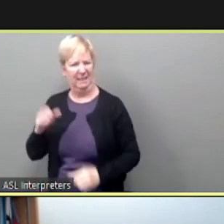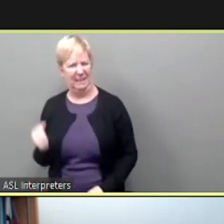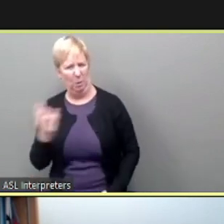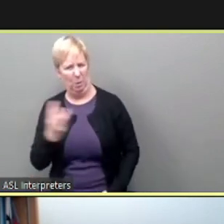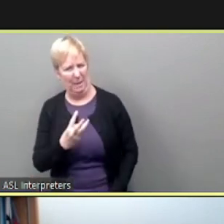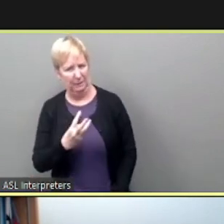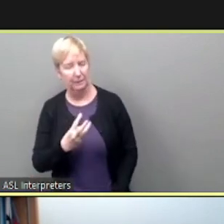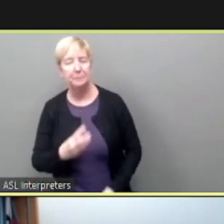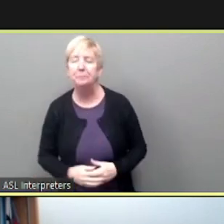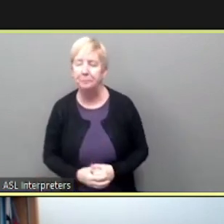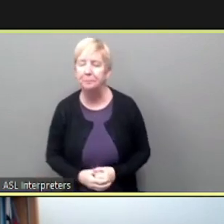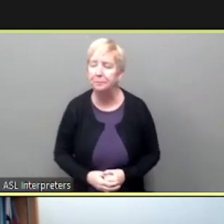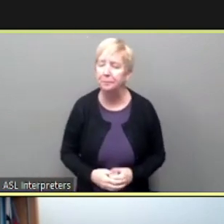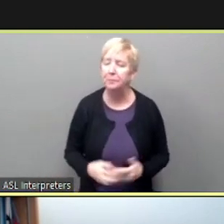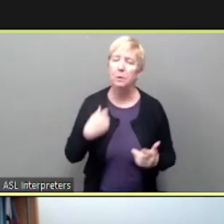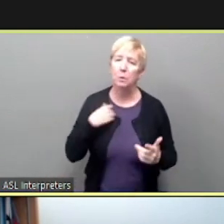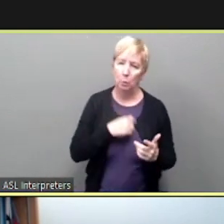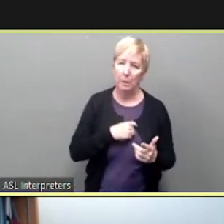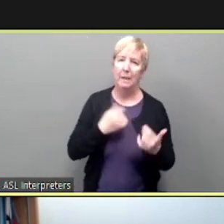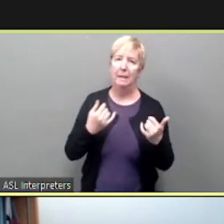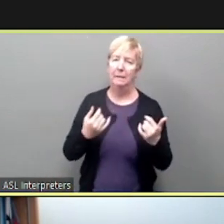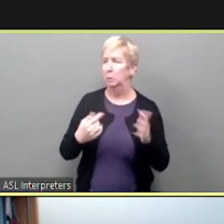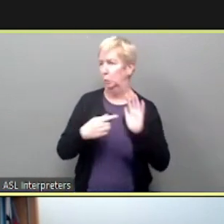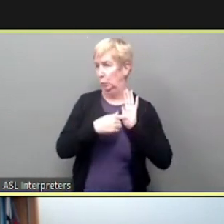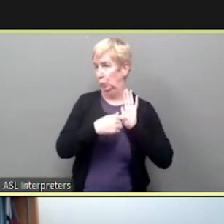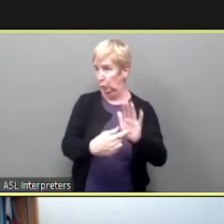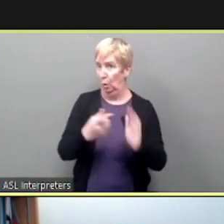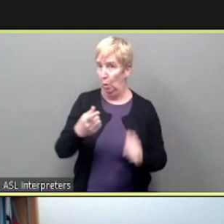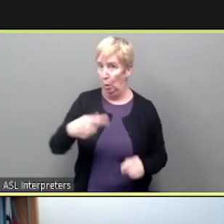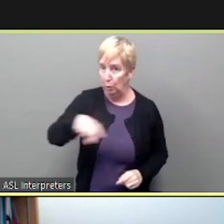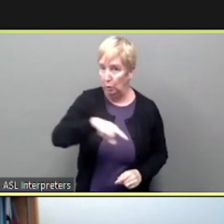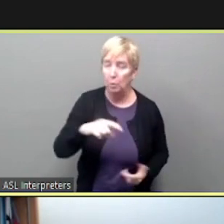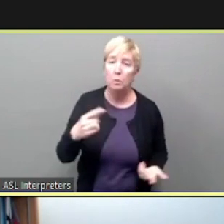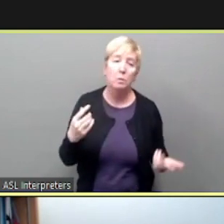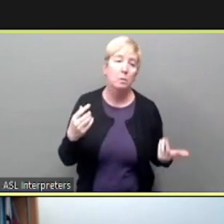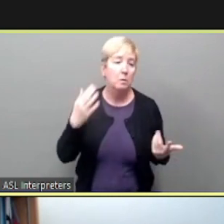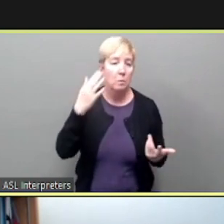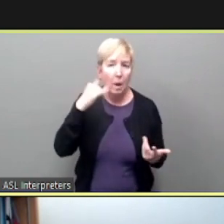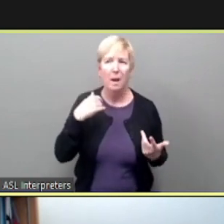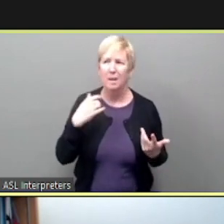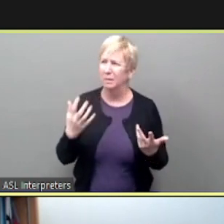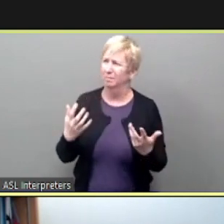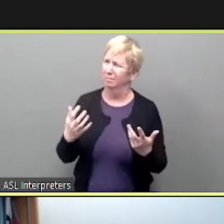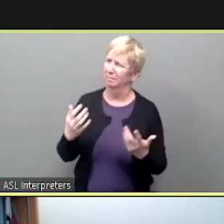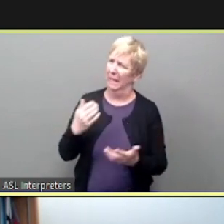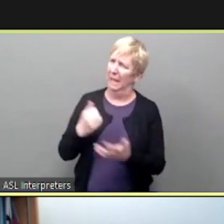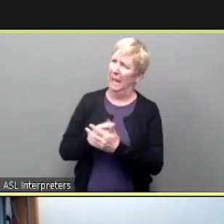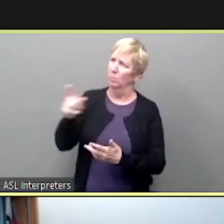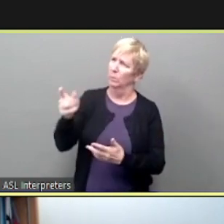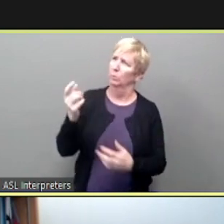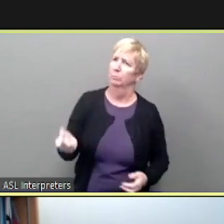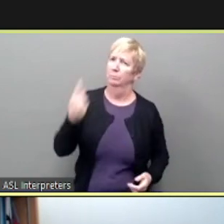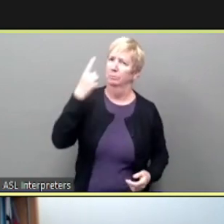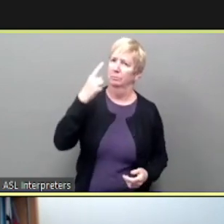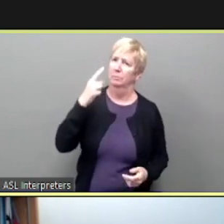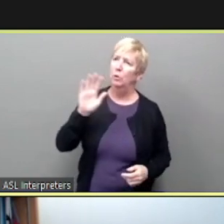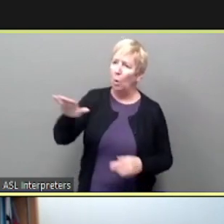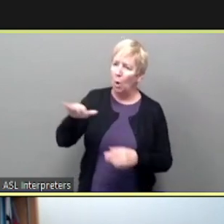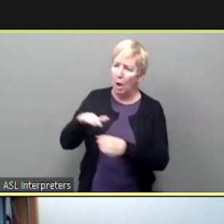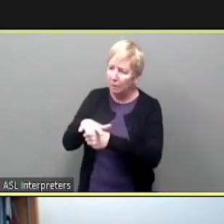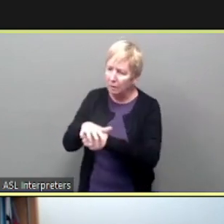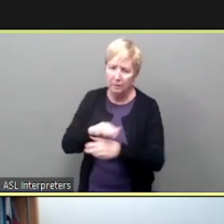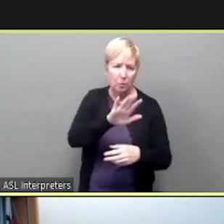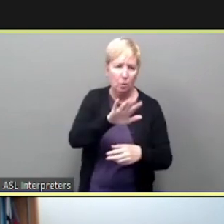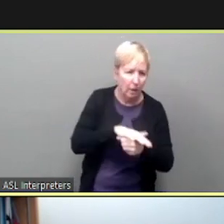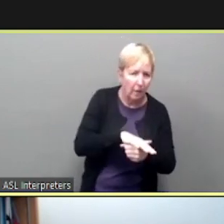region. So we're providing this so we can share situational awareness so that people understand what's